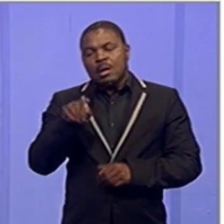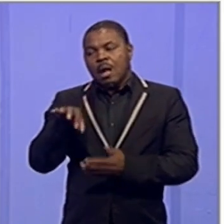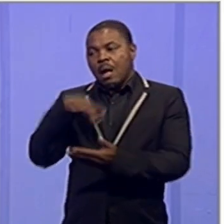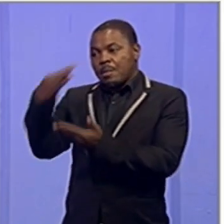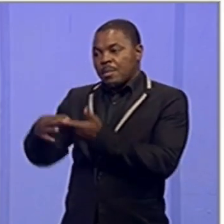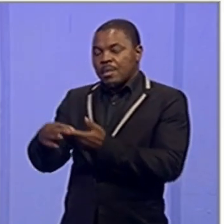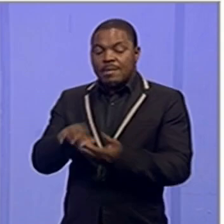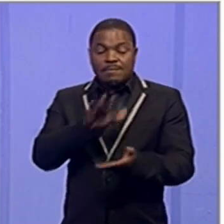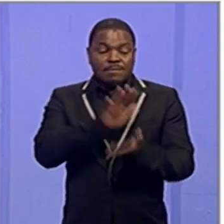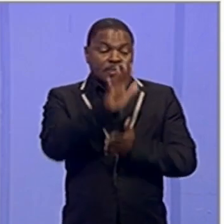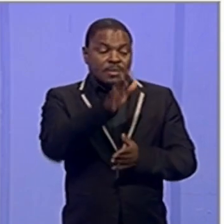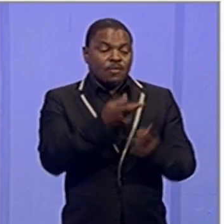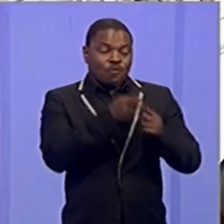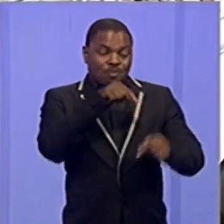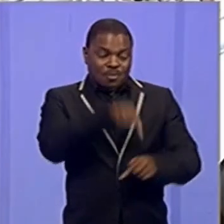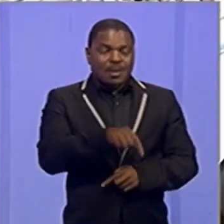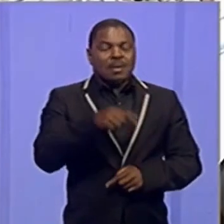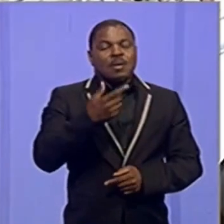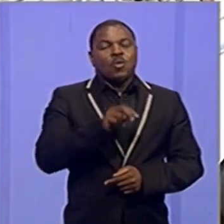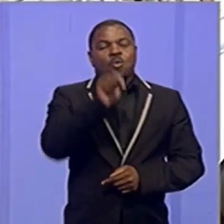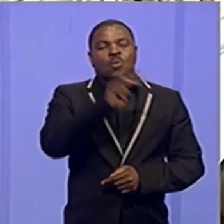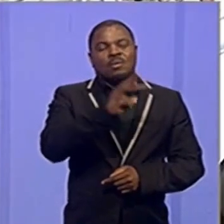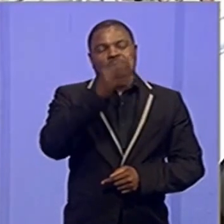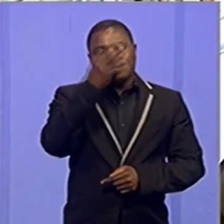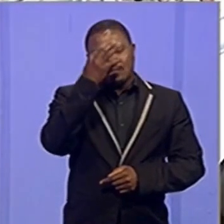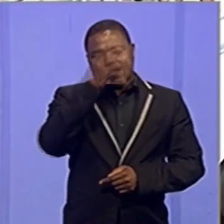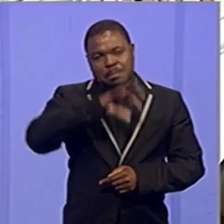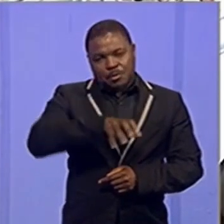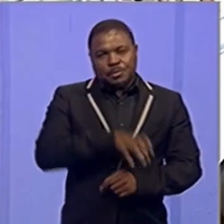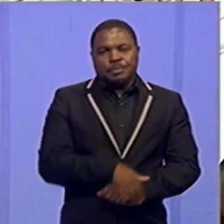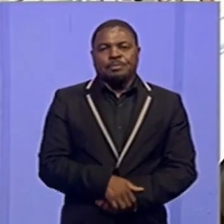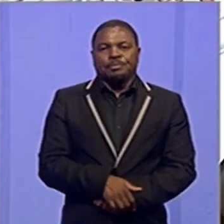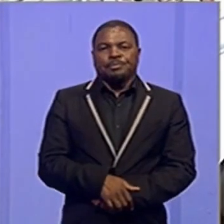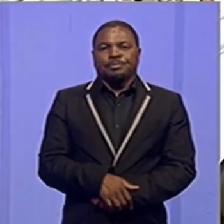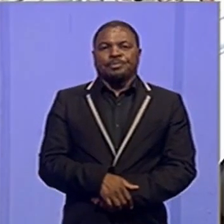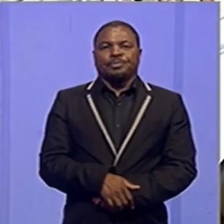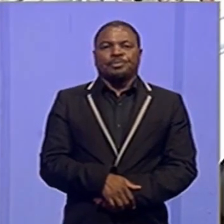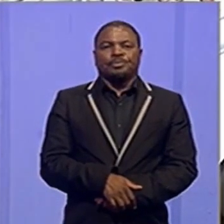15 di tswa mo Northwest. Ke Tebogo Phakedi wa dikgang tsa SABC mo Potchefstroom.